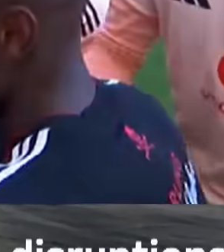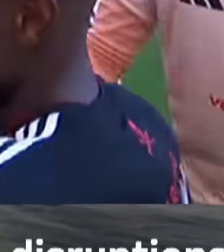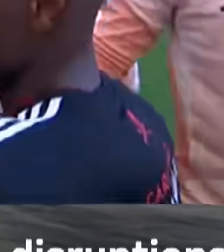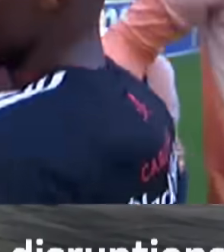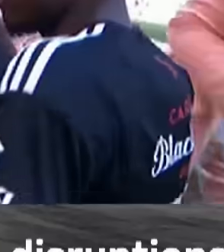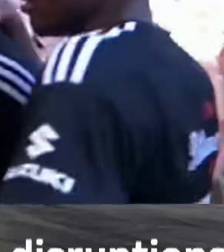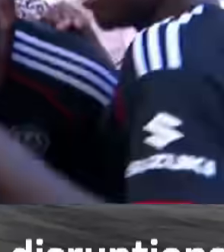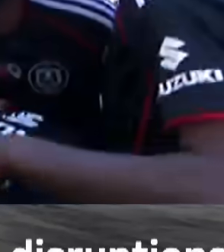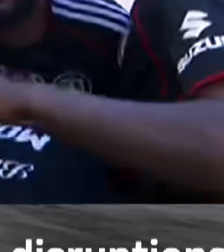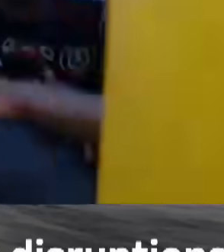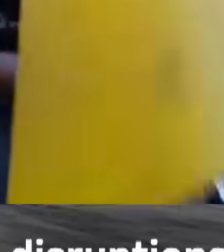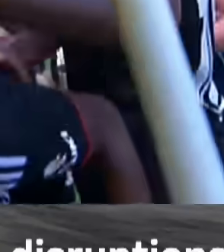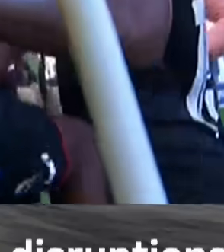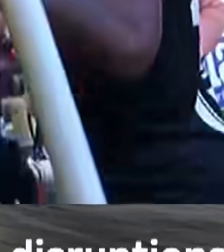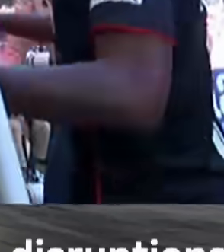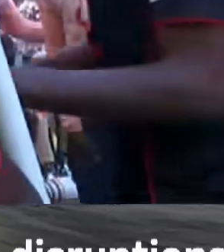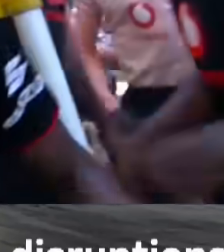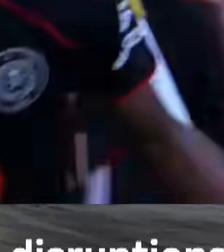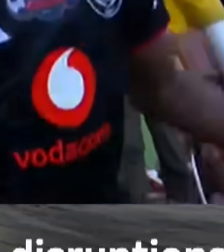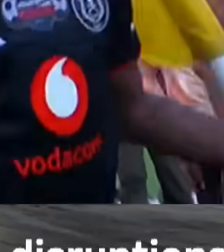so calmly.